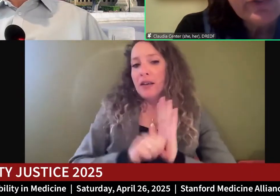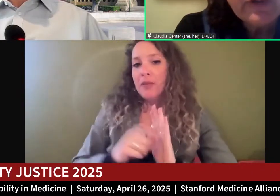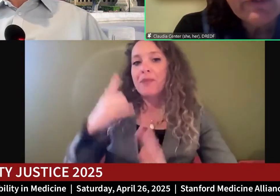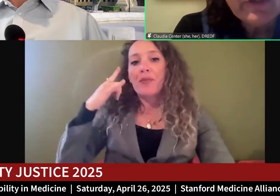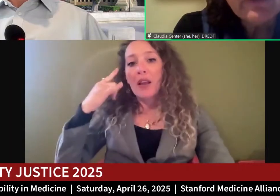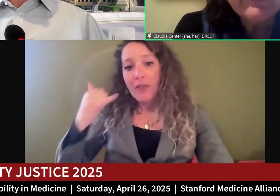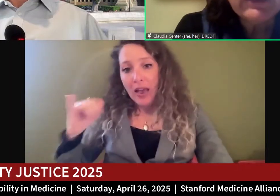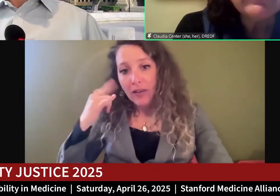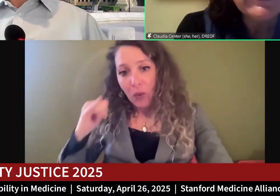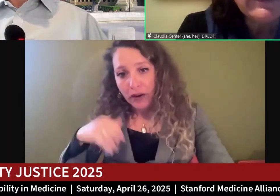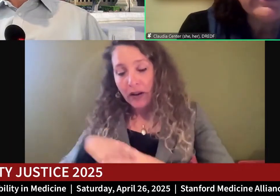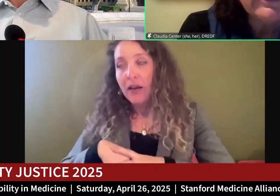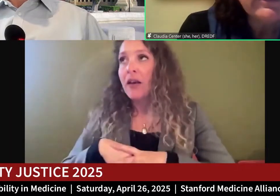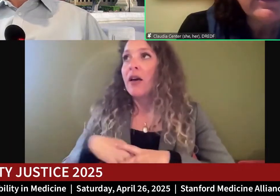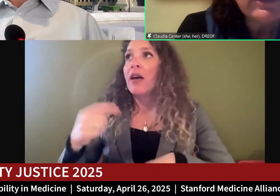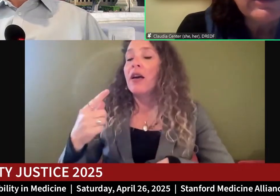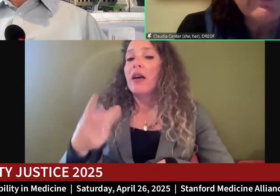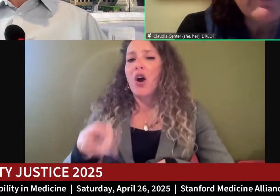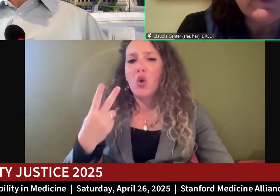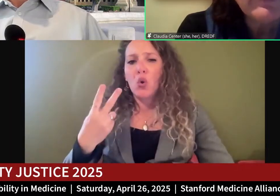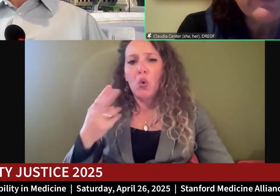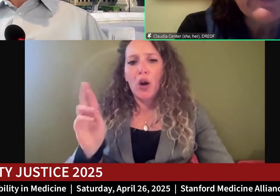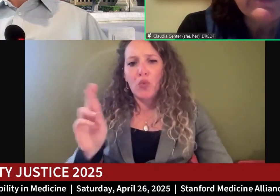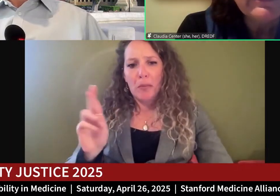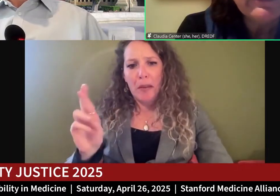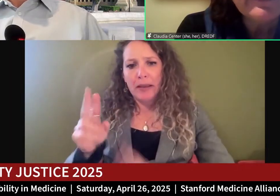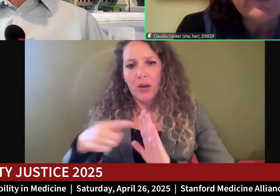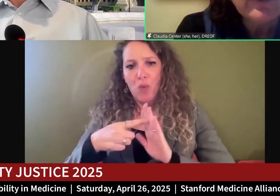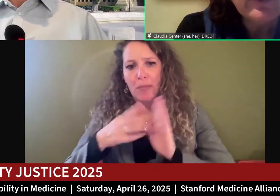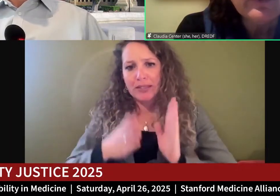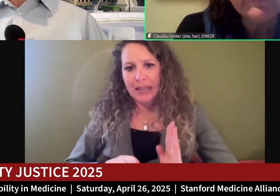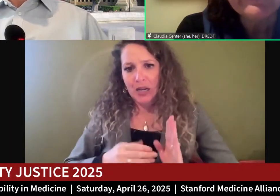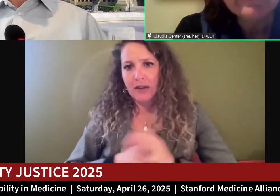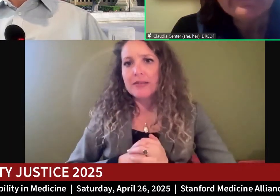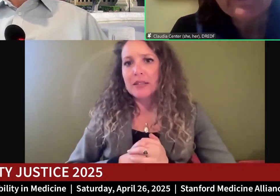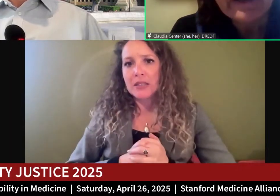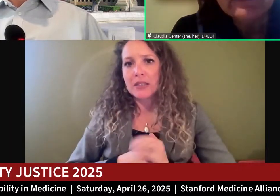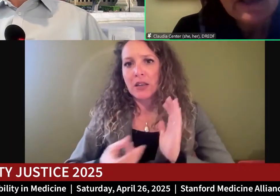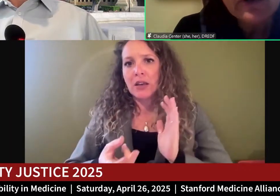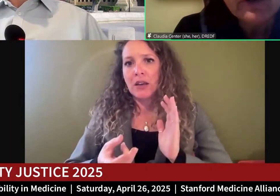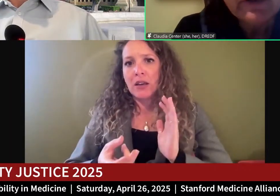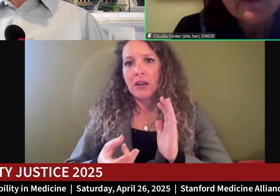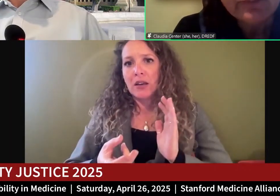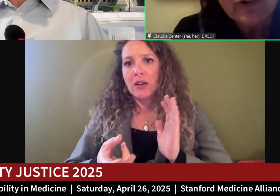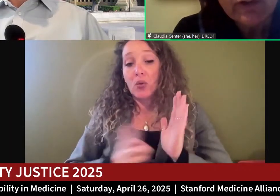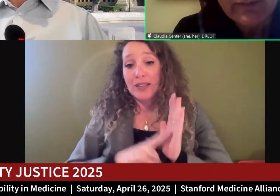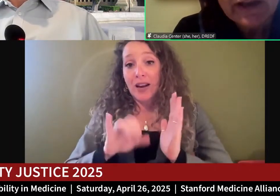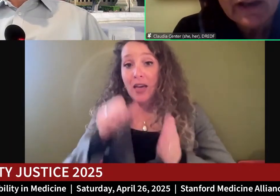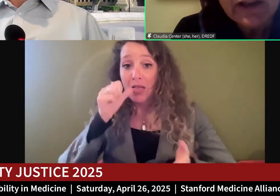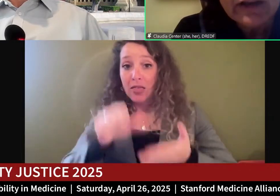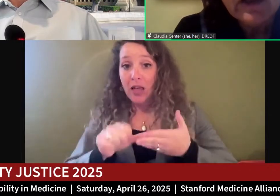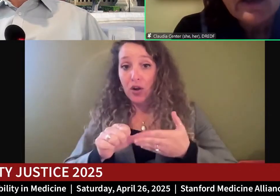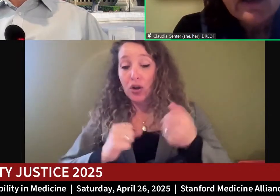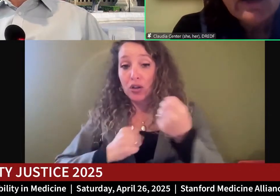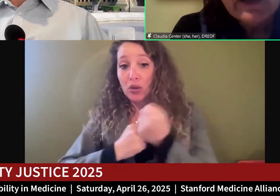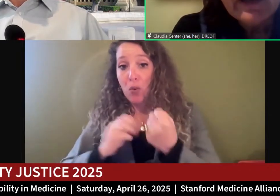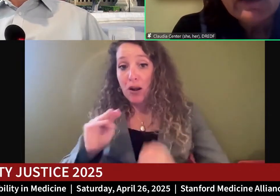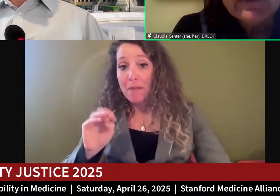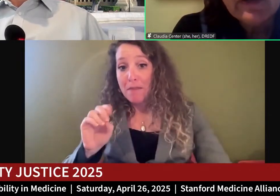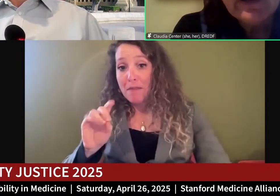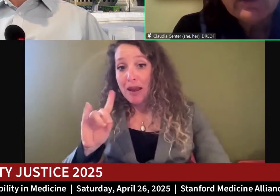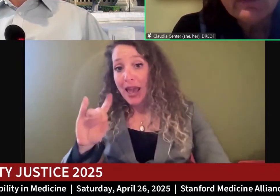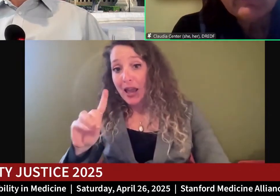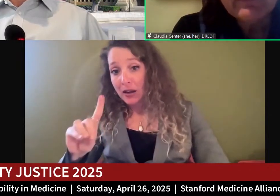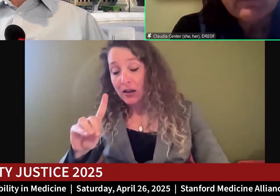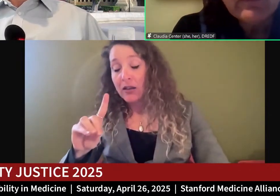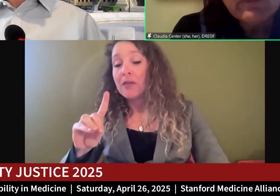are two of the Republican representatives who signed on to that letter in support of Medicaid.